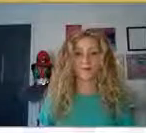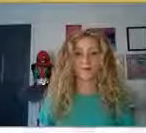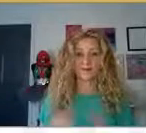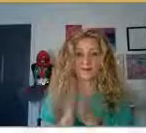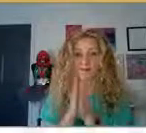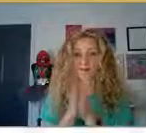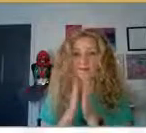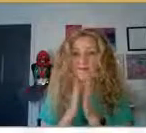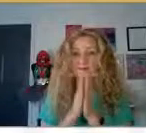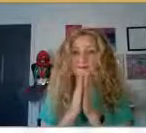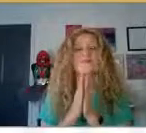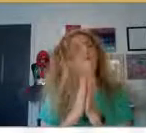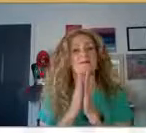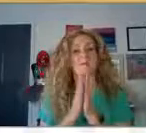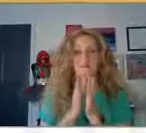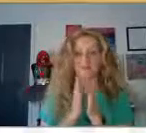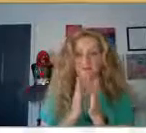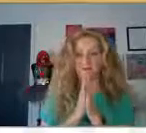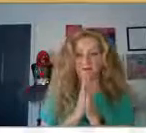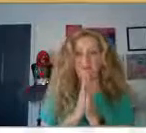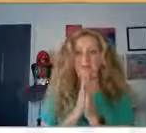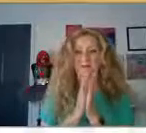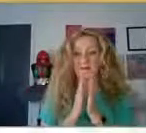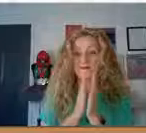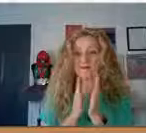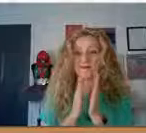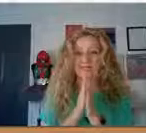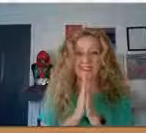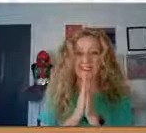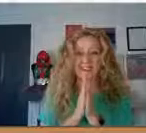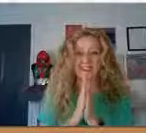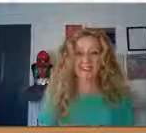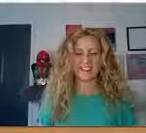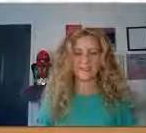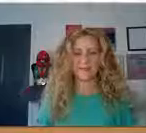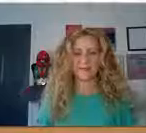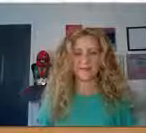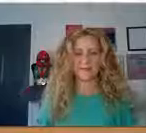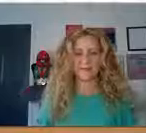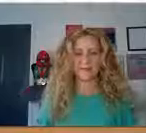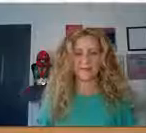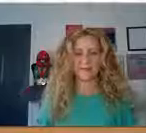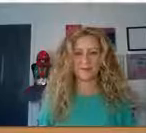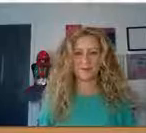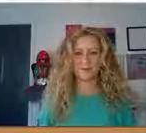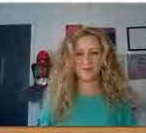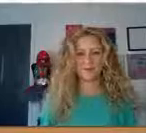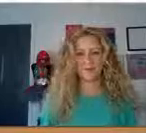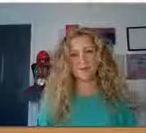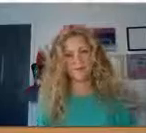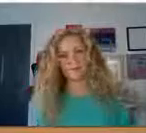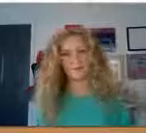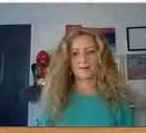with me. I'm clapping my hands. Are you clapping yours? All right, let's start with the part that we sing